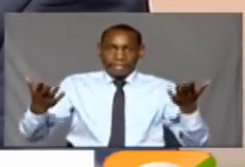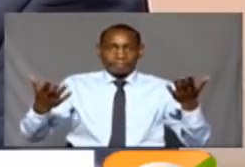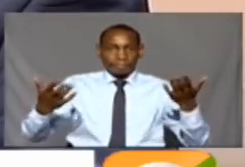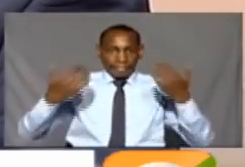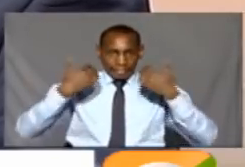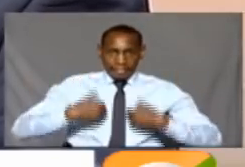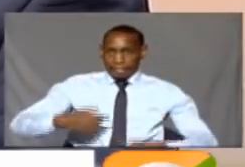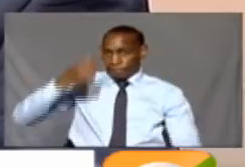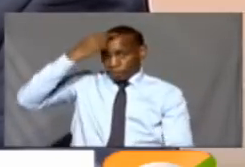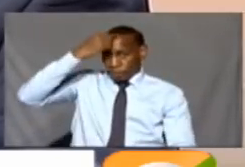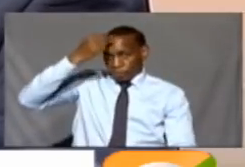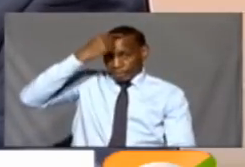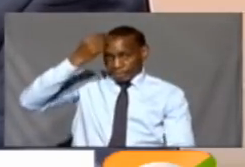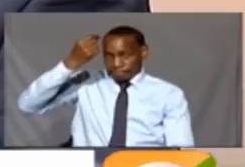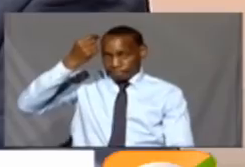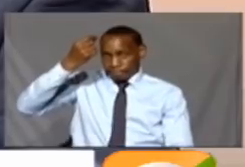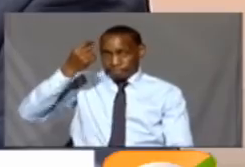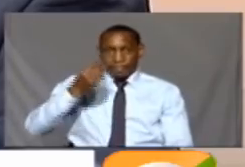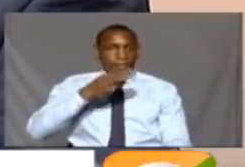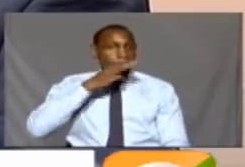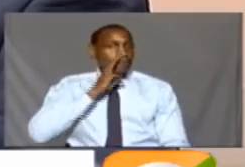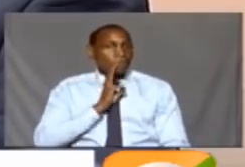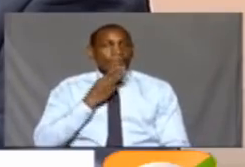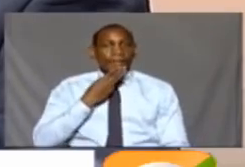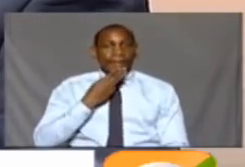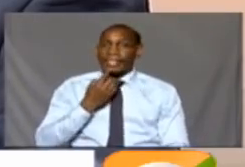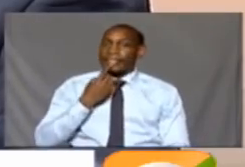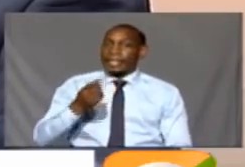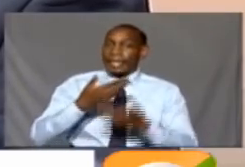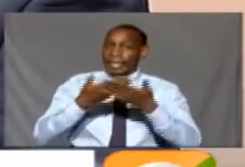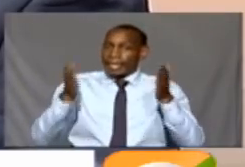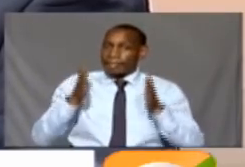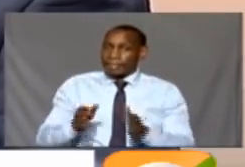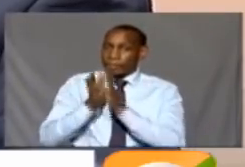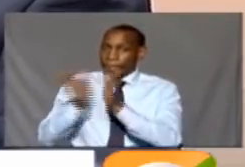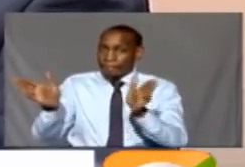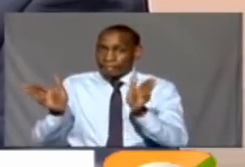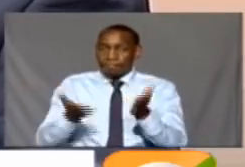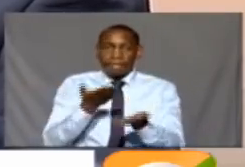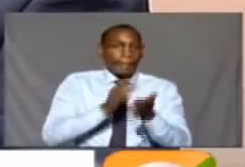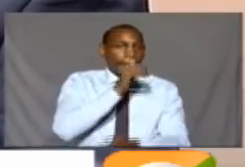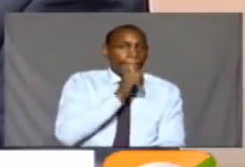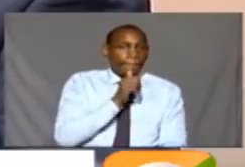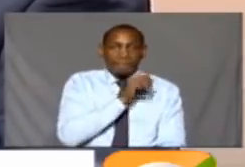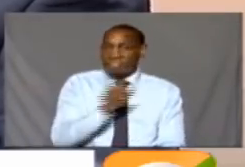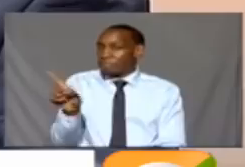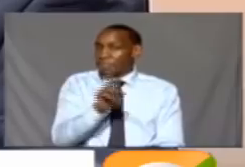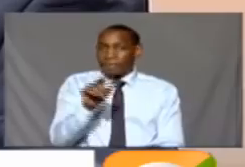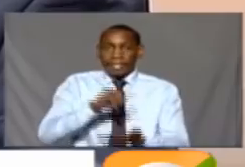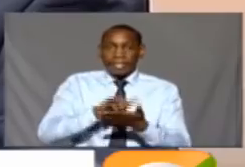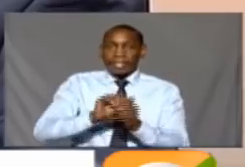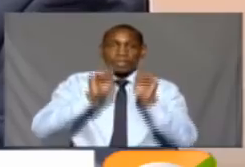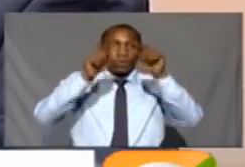Weta, or Mudavadi, tell anybody publicly or privately that we are going to